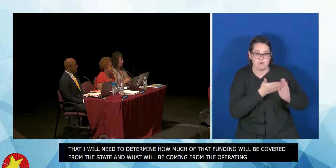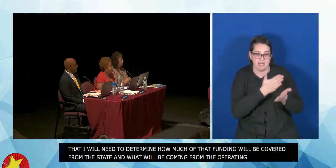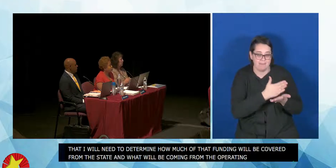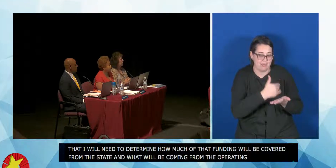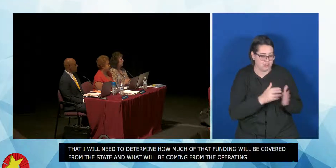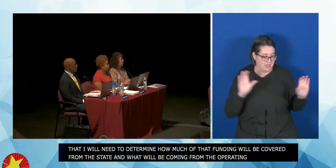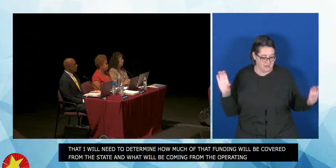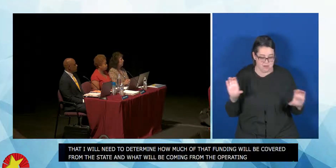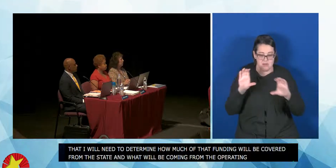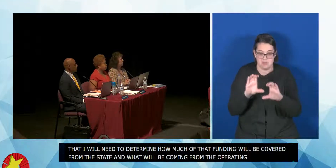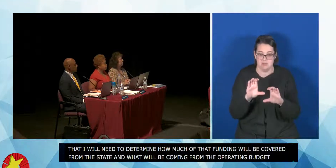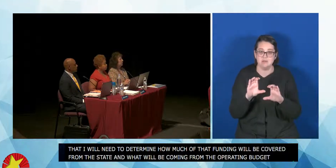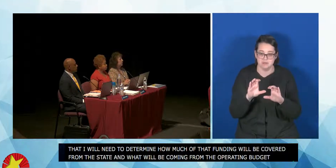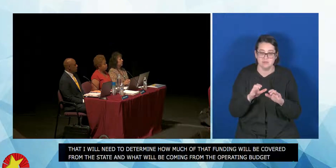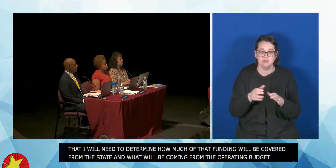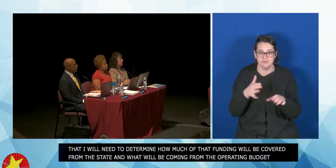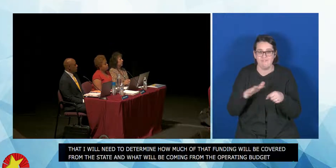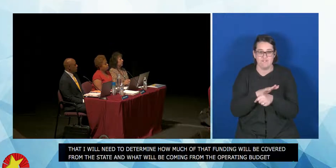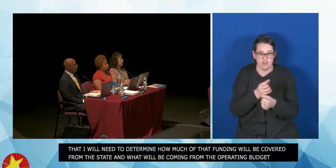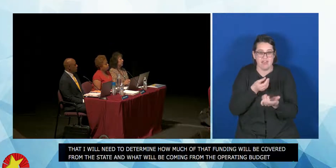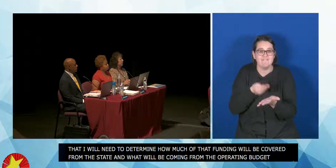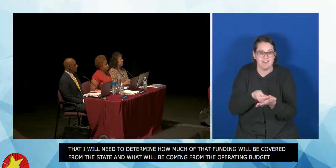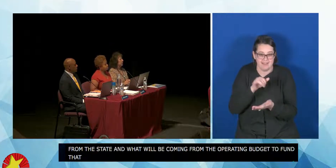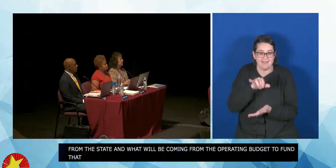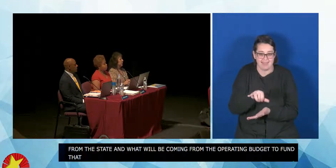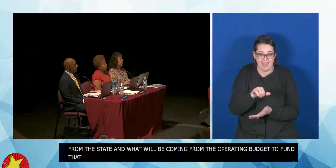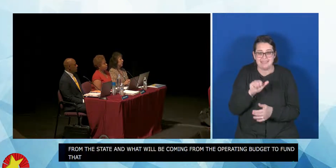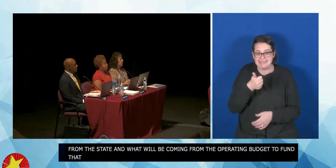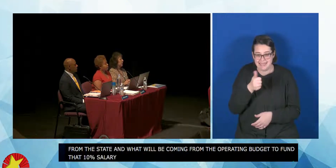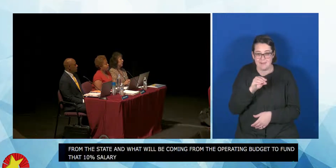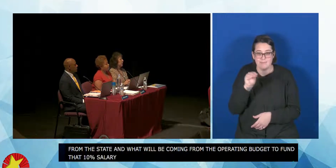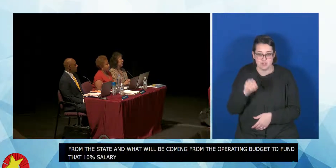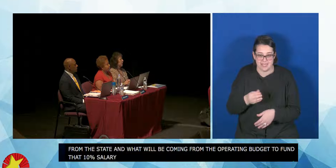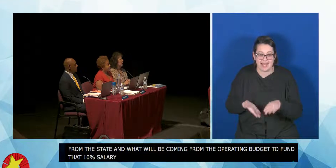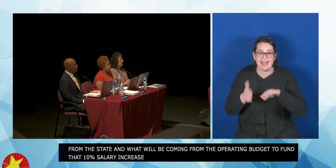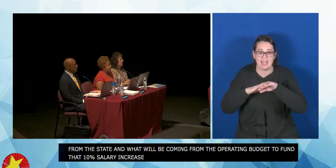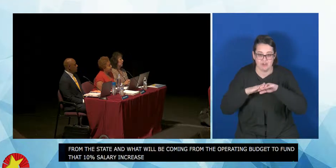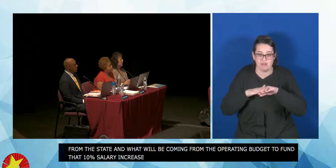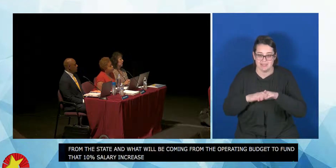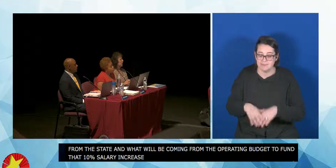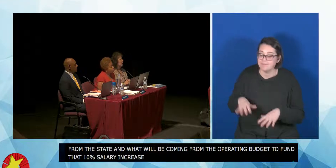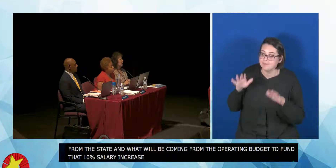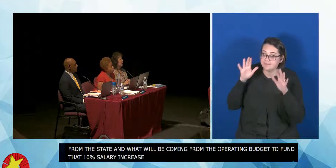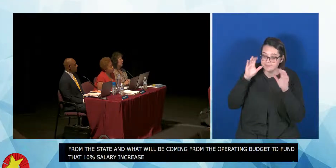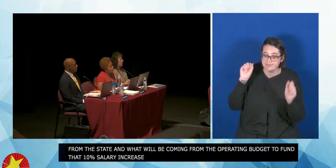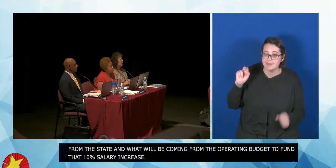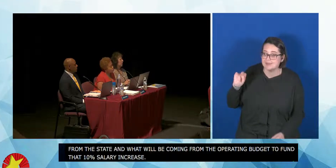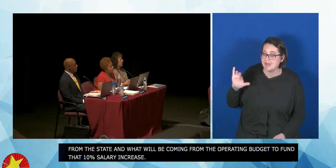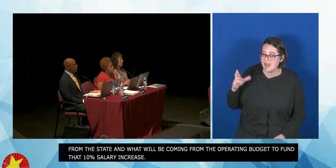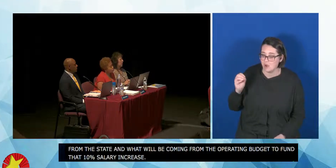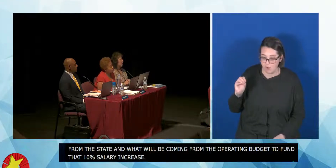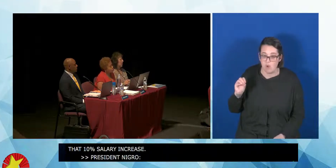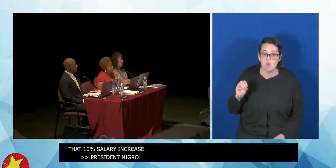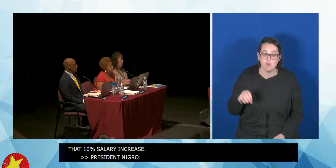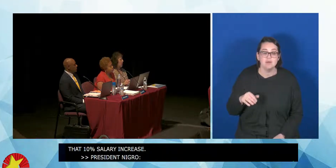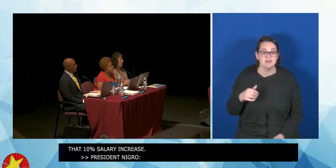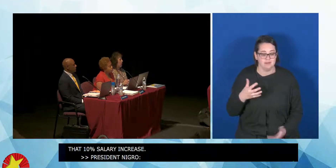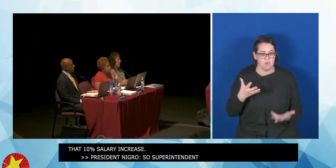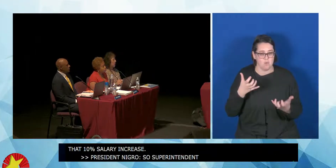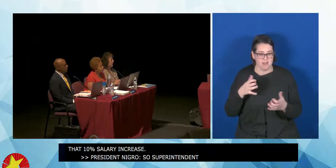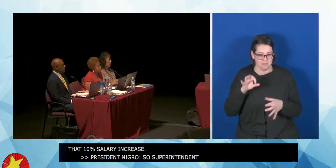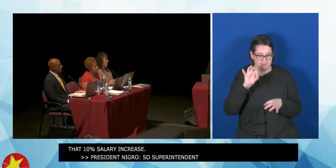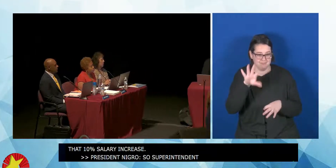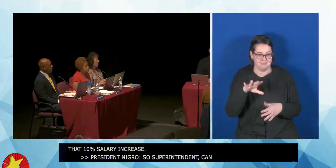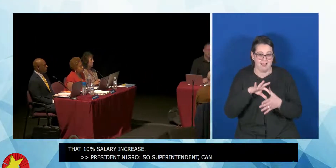salary increase. And Superintendent, just to set the context here, as everyone knows on the board,